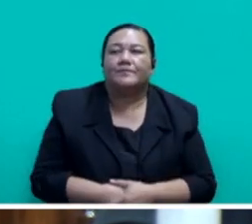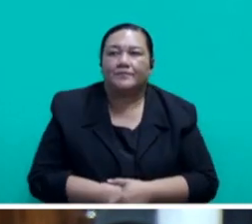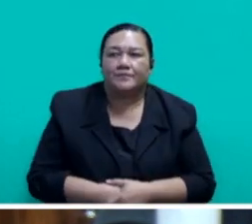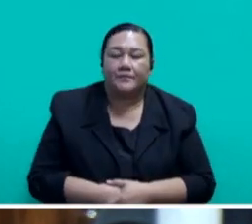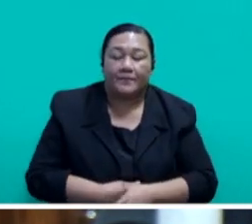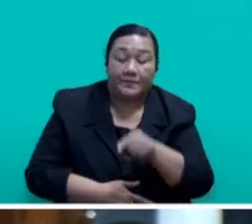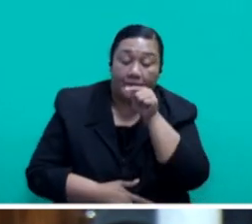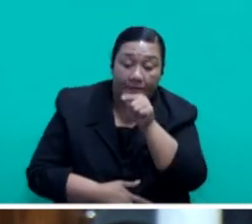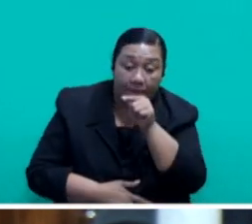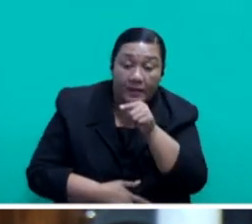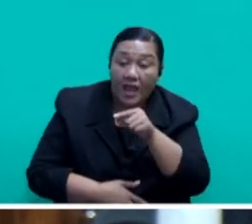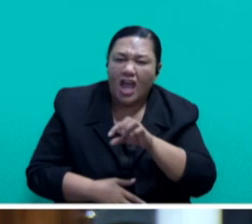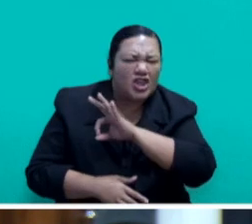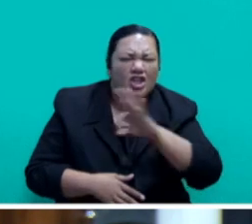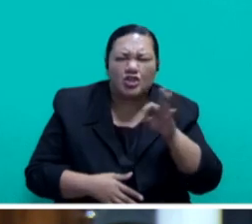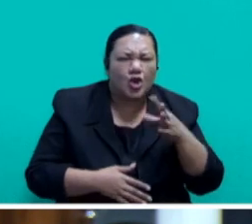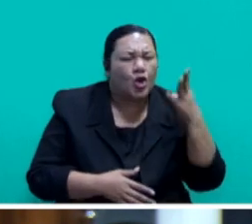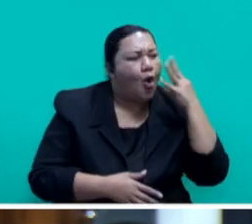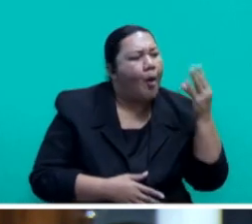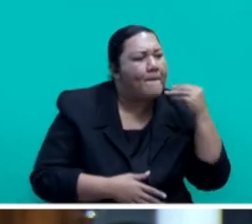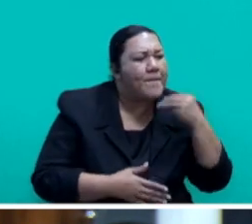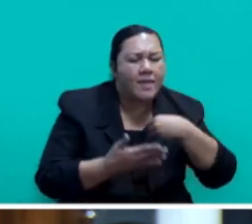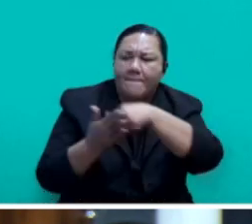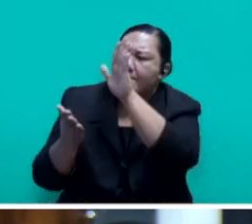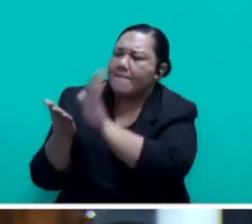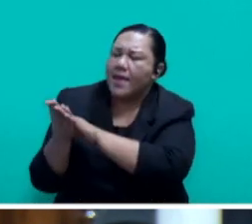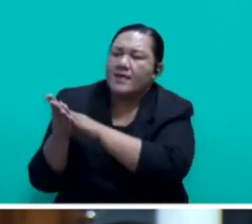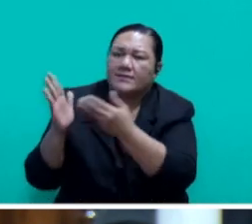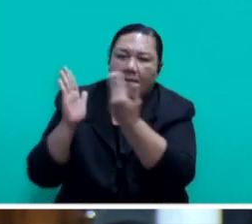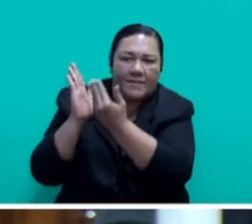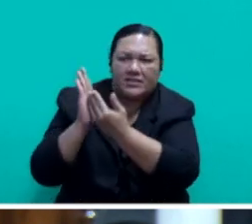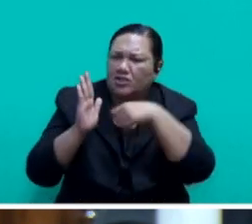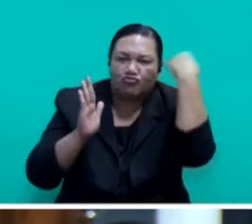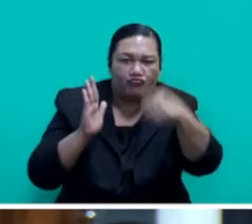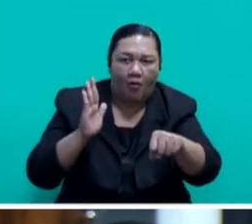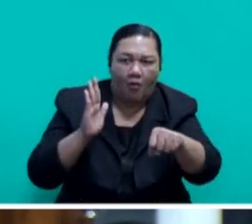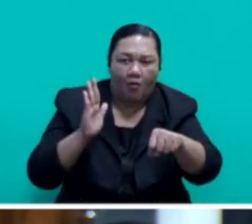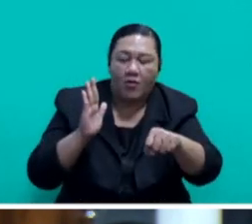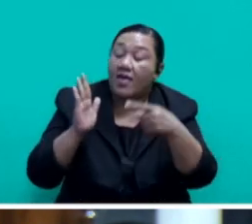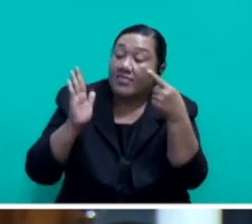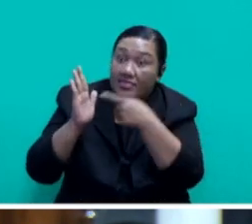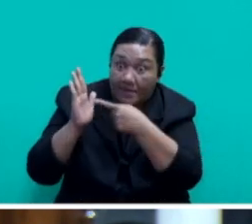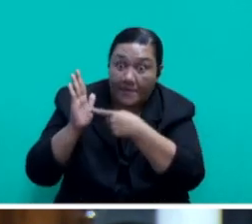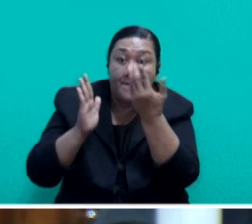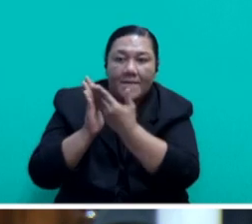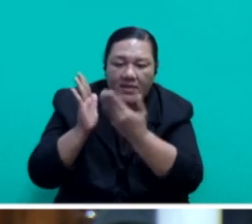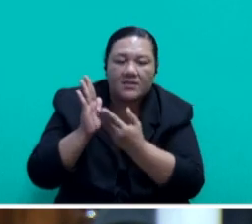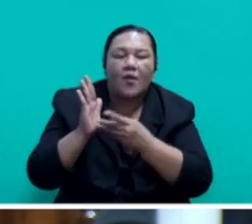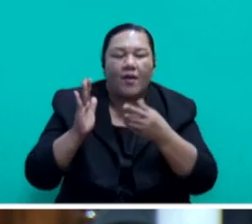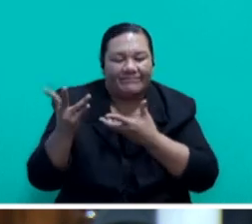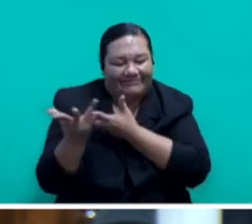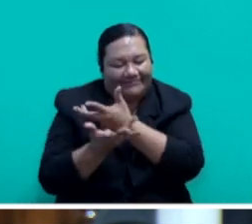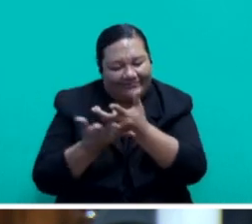copy and paste budget, a budget that is warmed in the one microwave. I think the